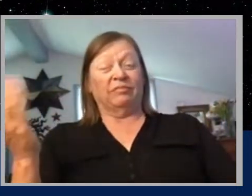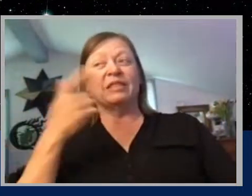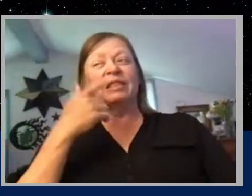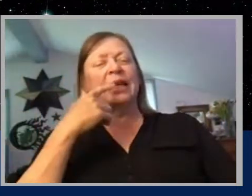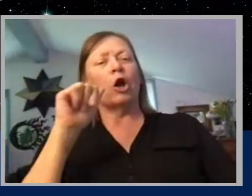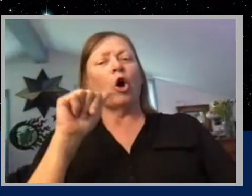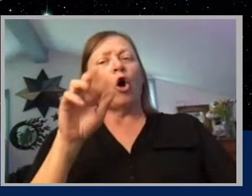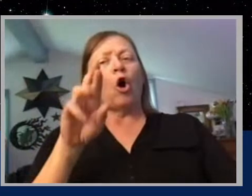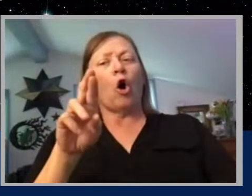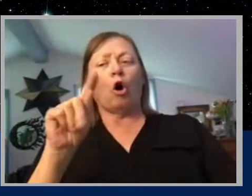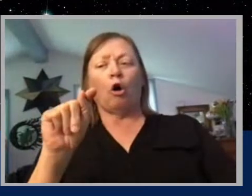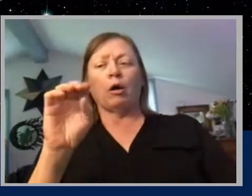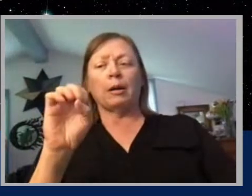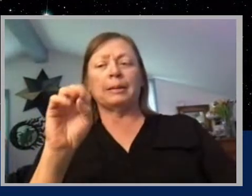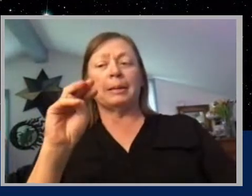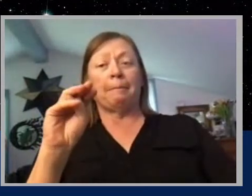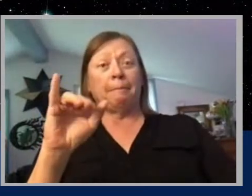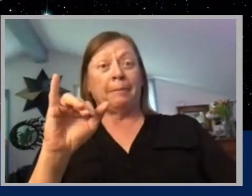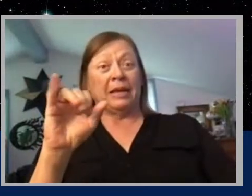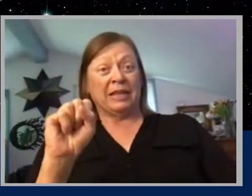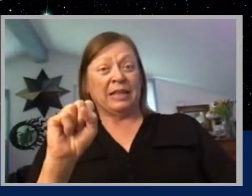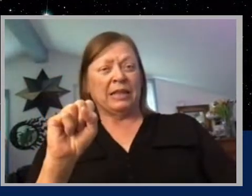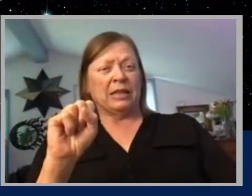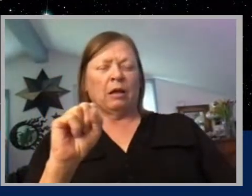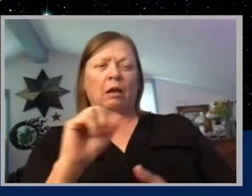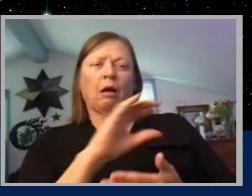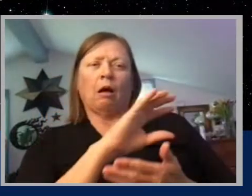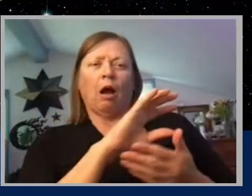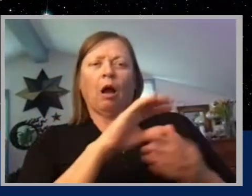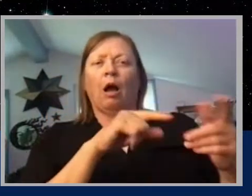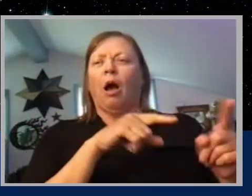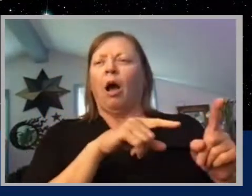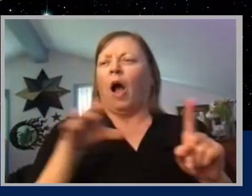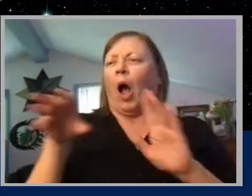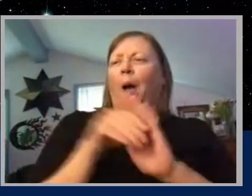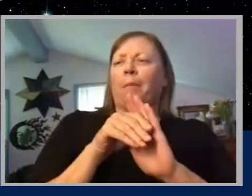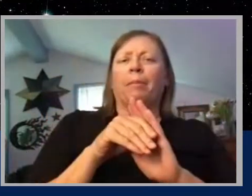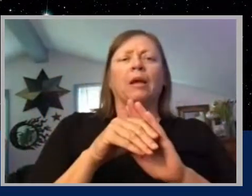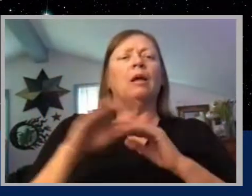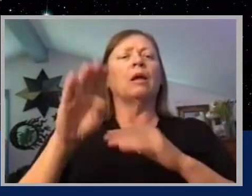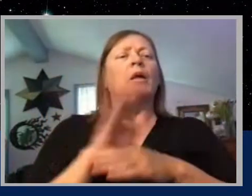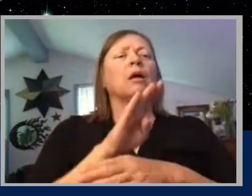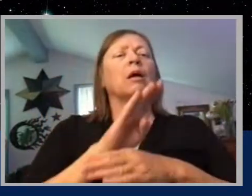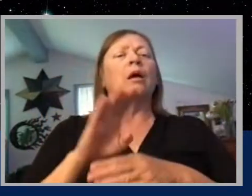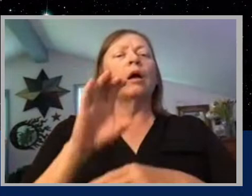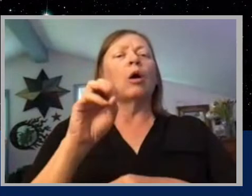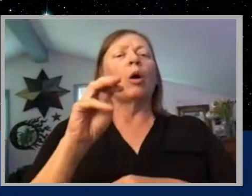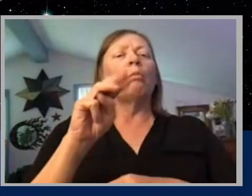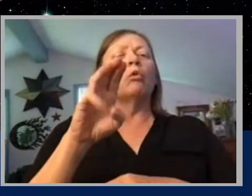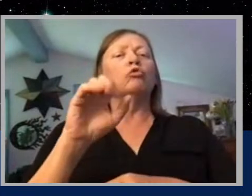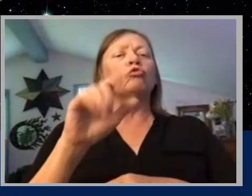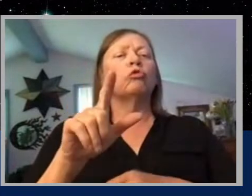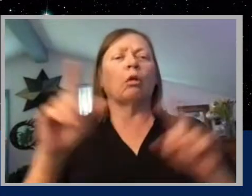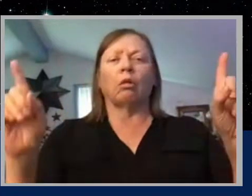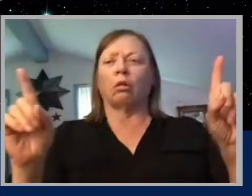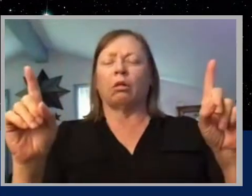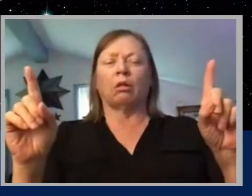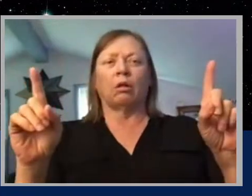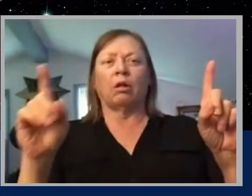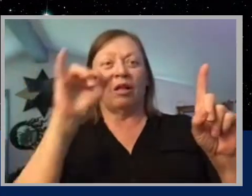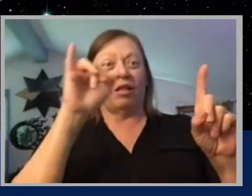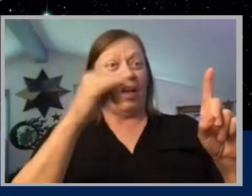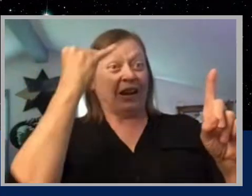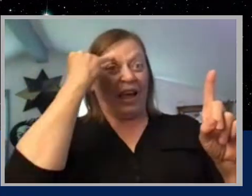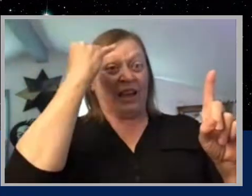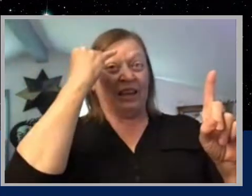kind of based off of the commercial crew ones as well. Because I guess, like the idea of splashdown is still sort of the